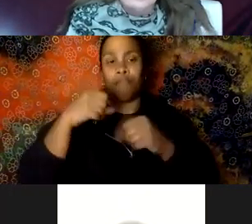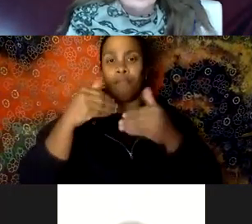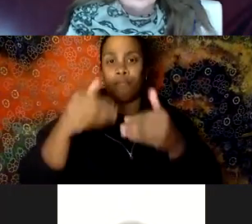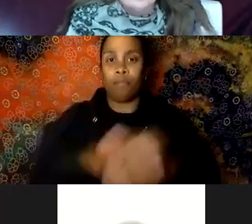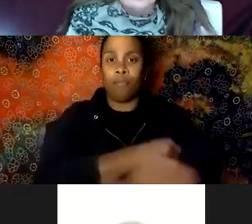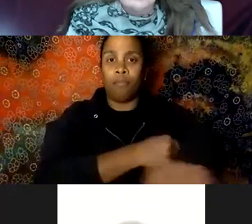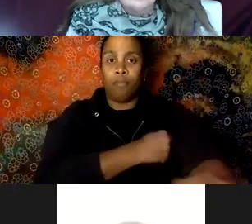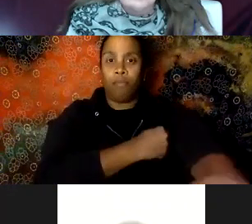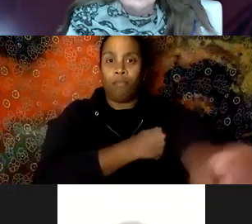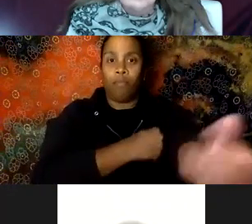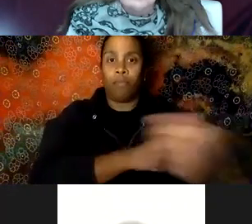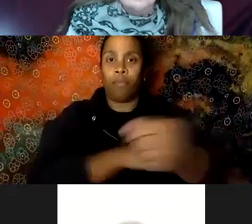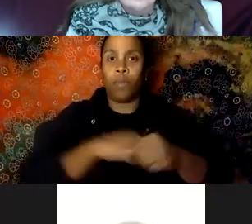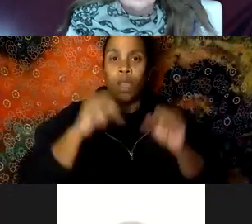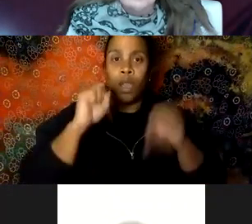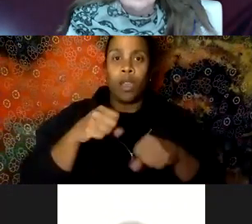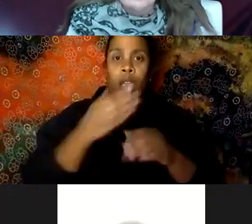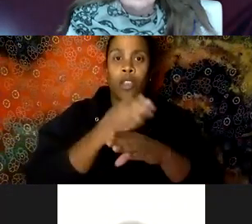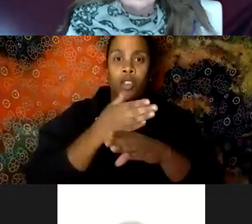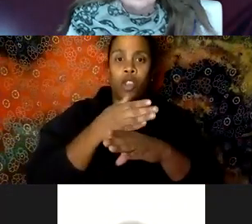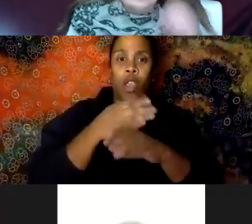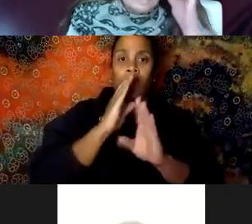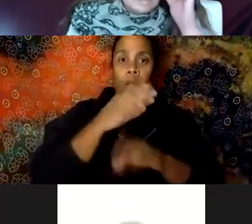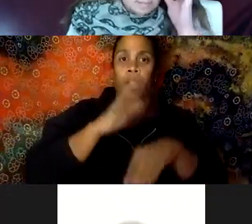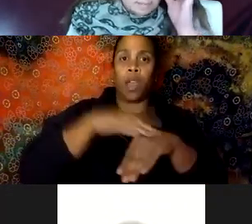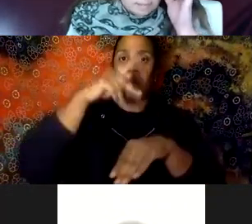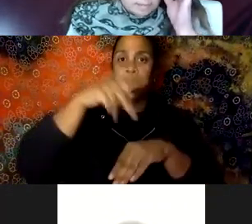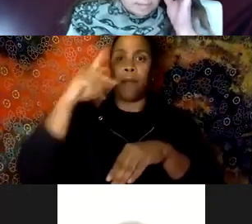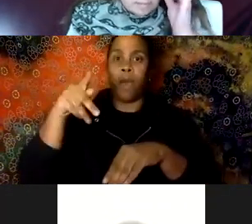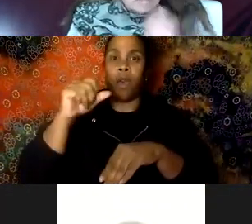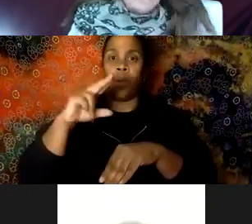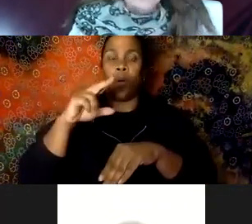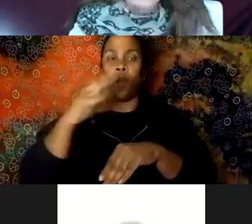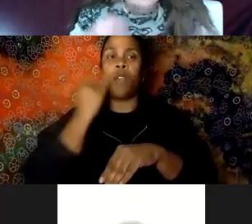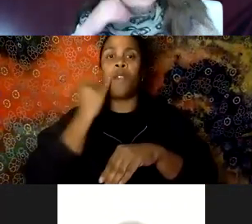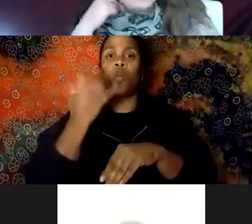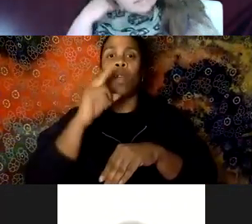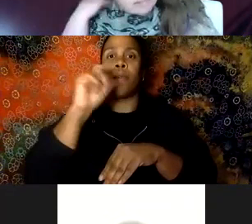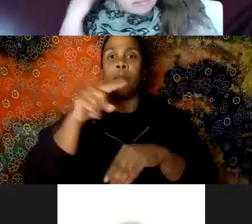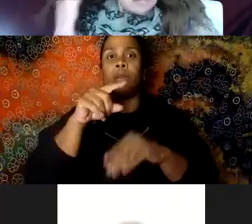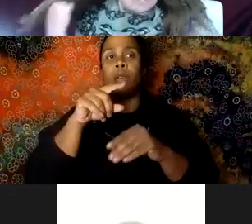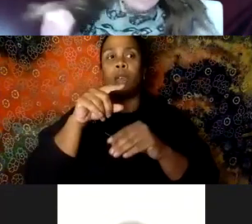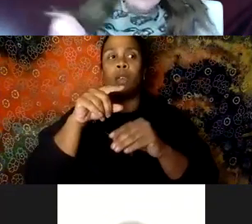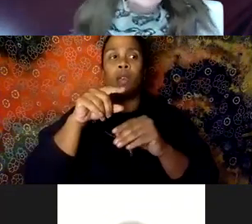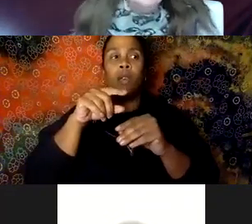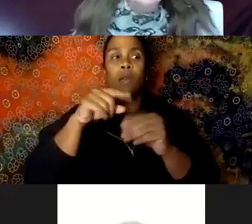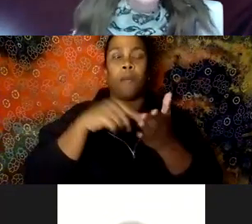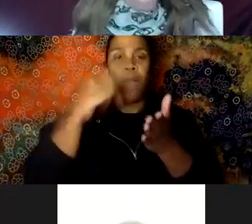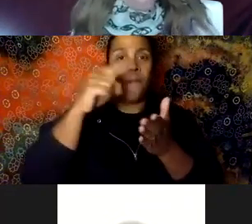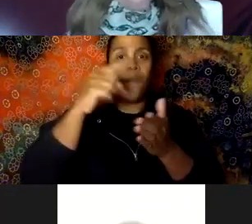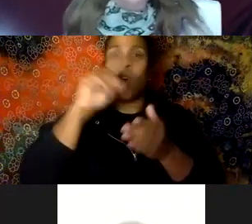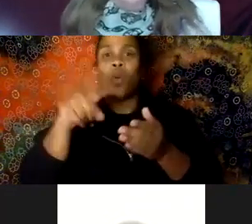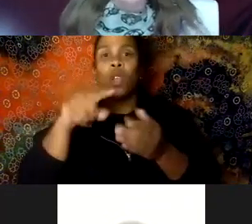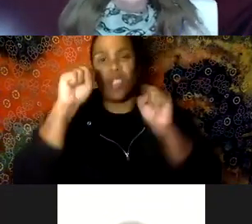great. You can share directly in PayPal. If you're gonna pay for a question, you can add a little bit as a tip, totally optional.